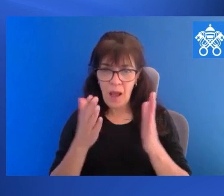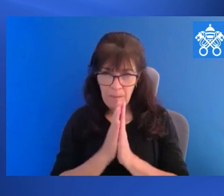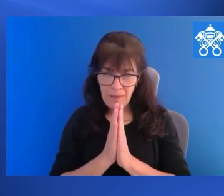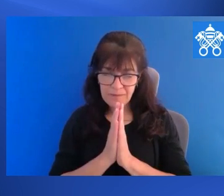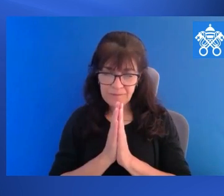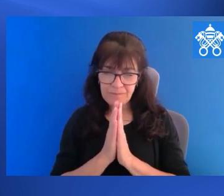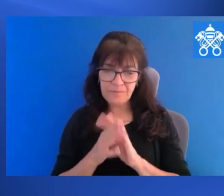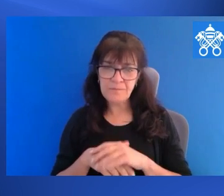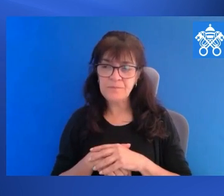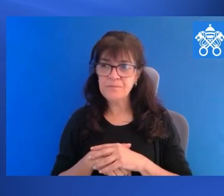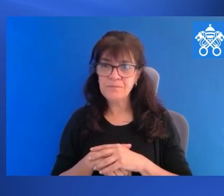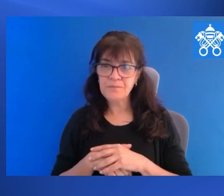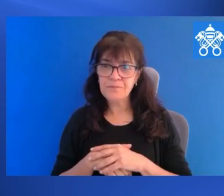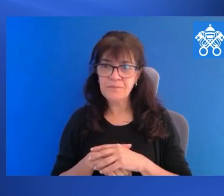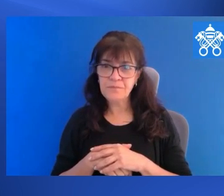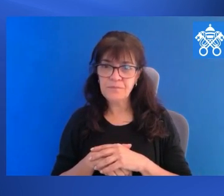Amen.